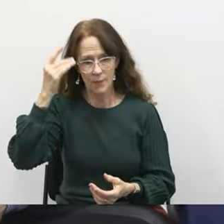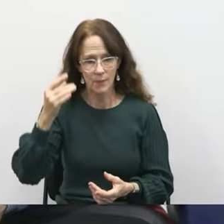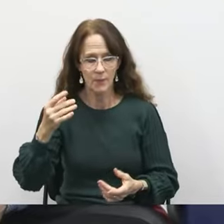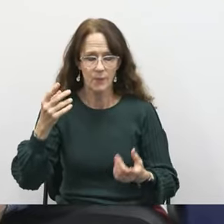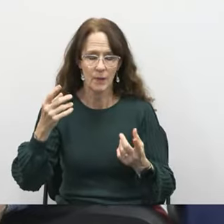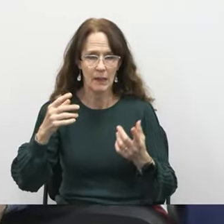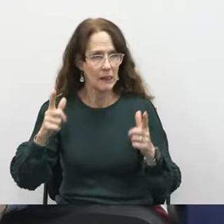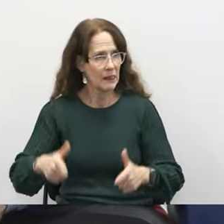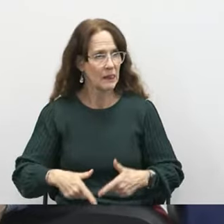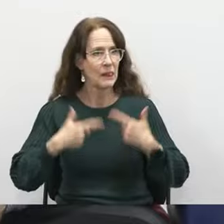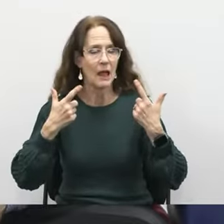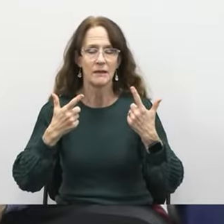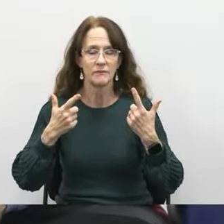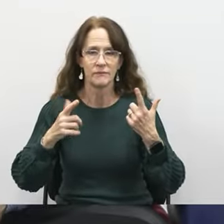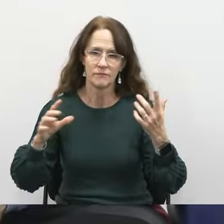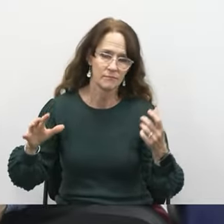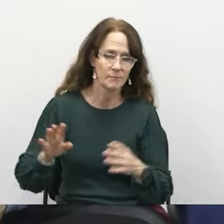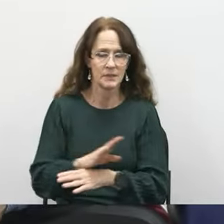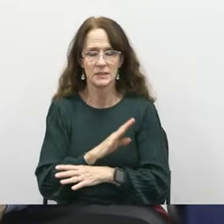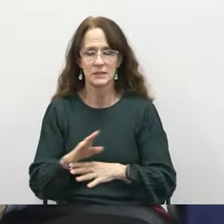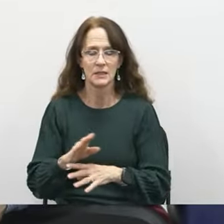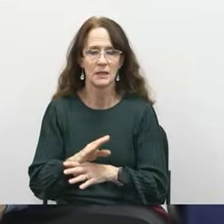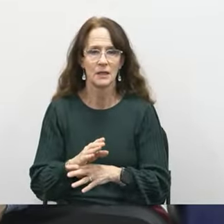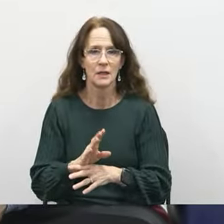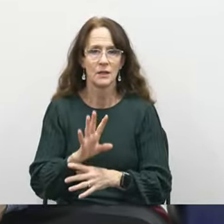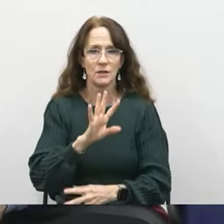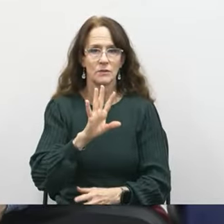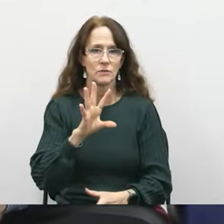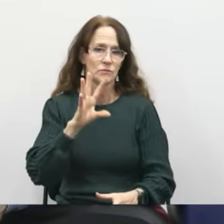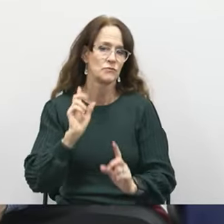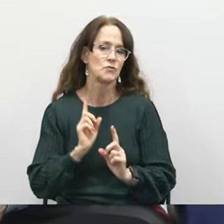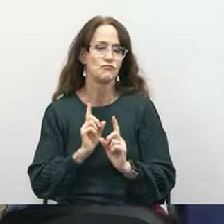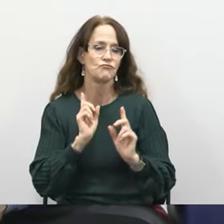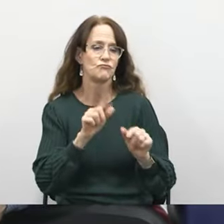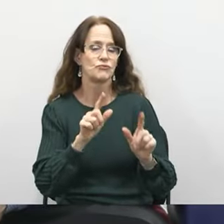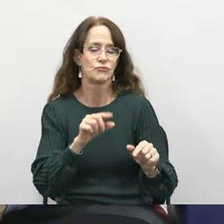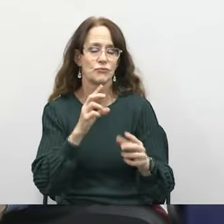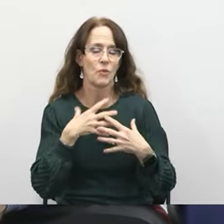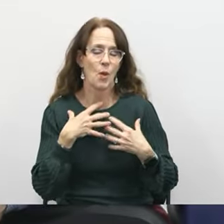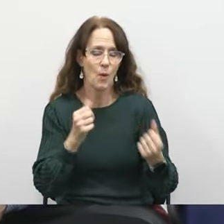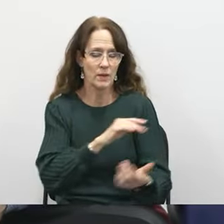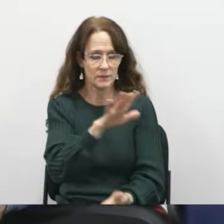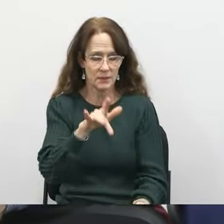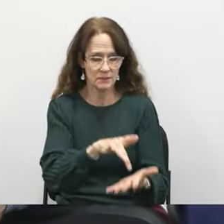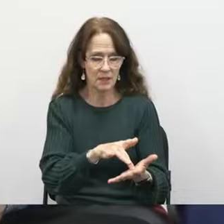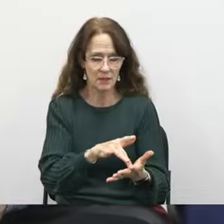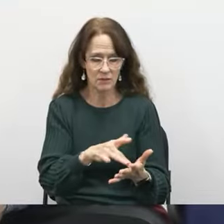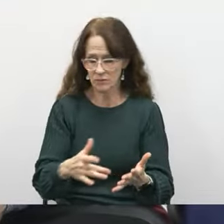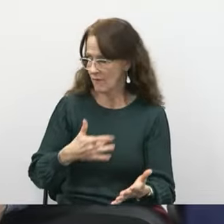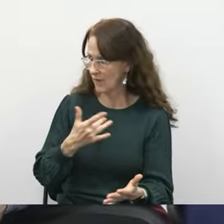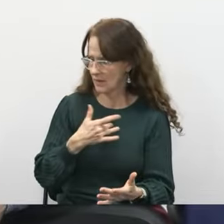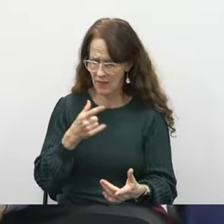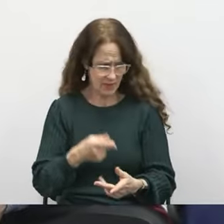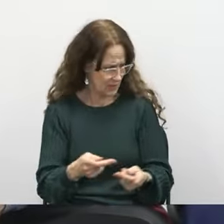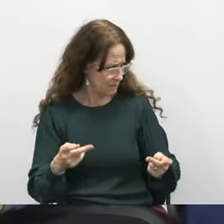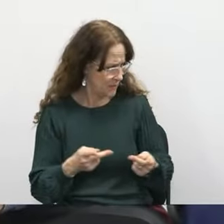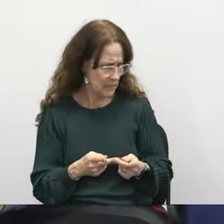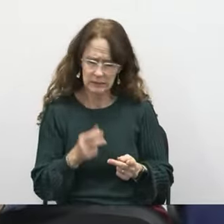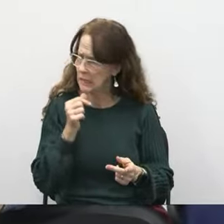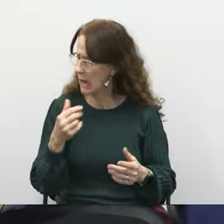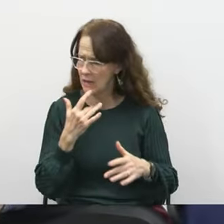life, to indulge in our wellness center's tranquility. Yet the thought of this space not being so available in the